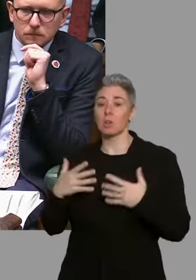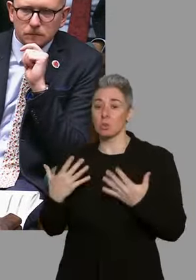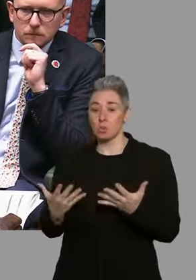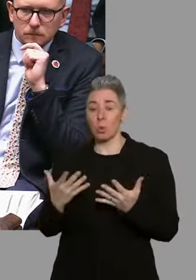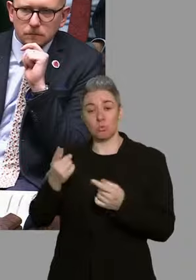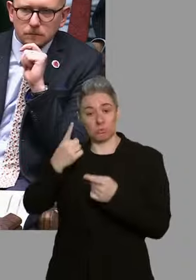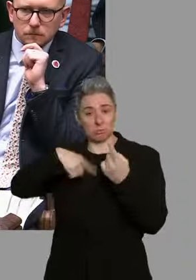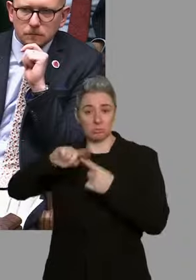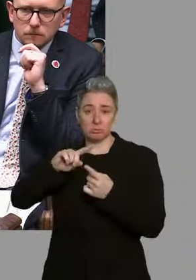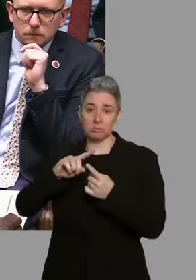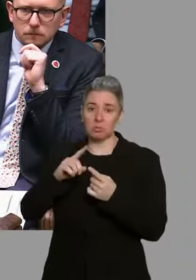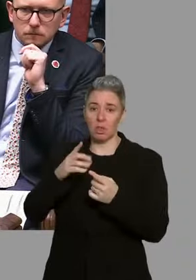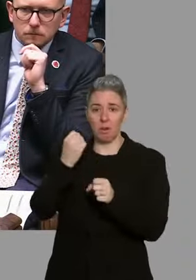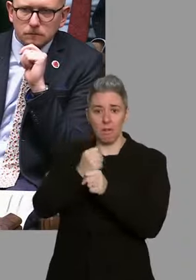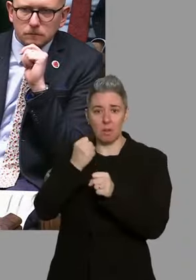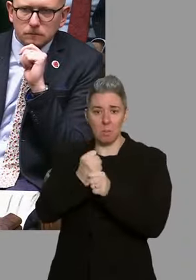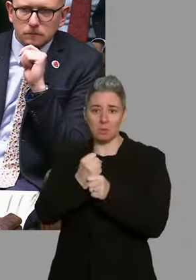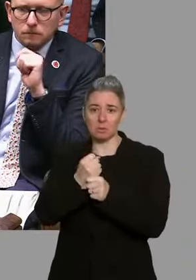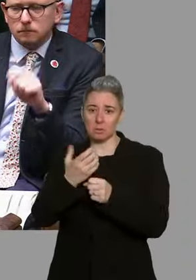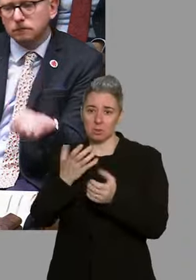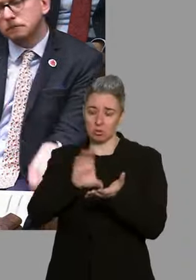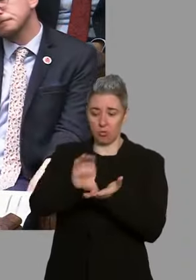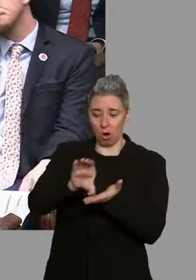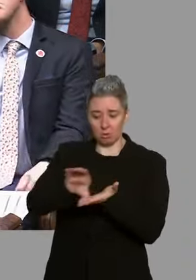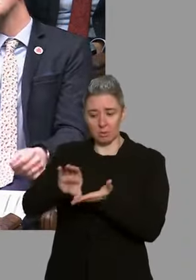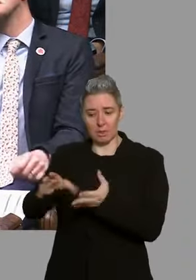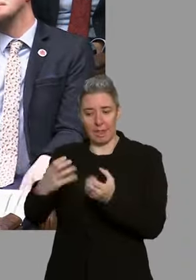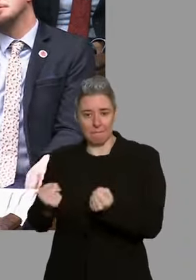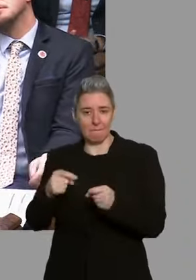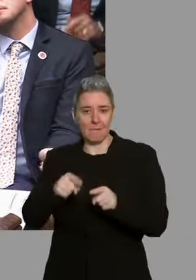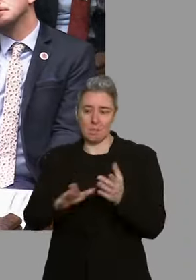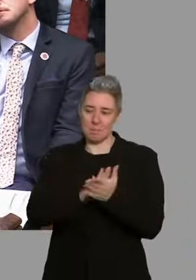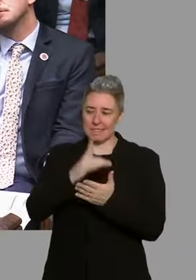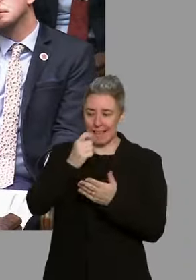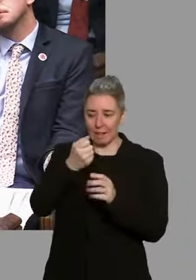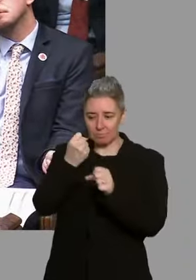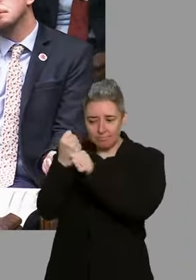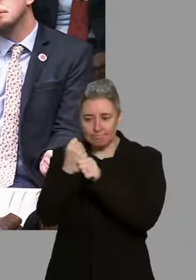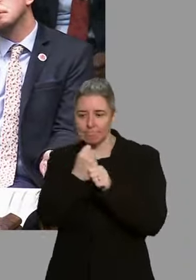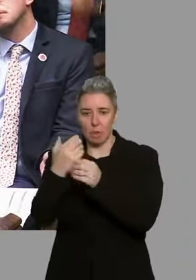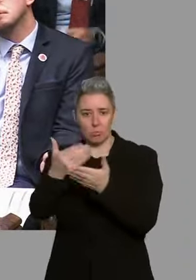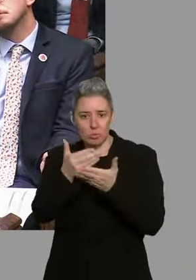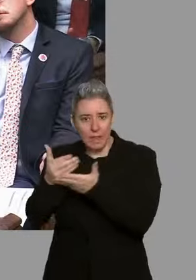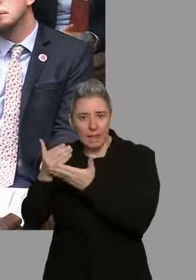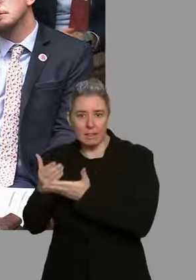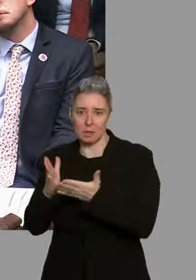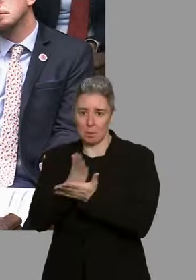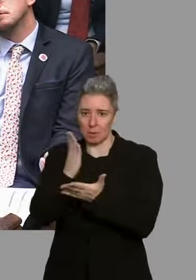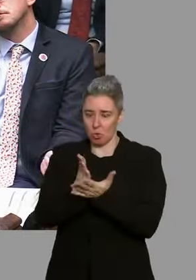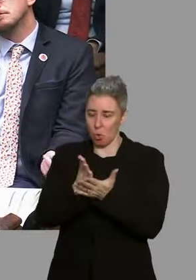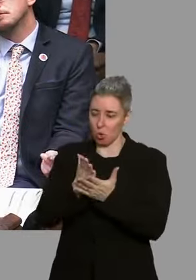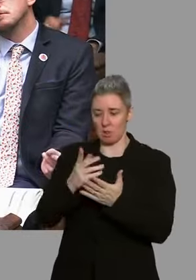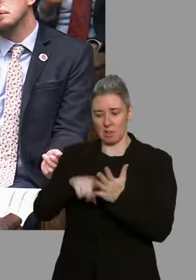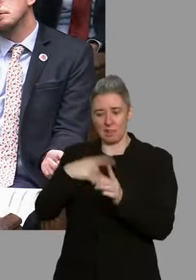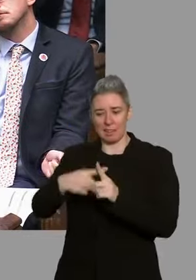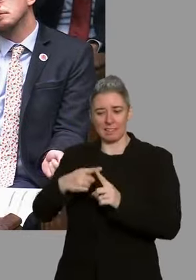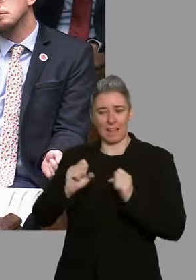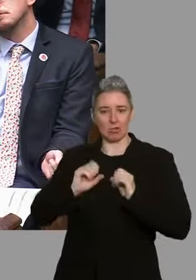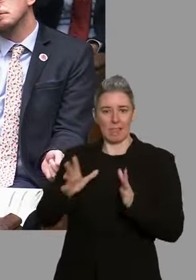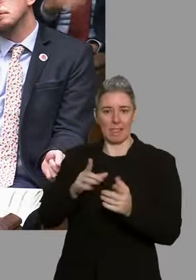to end next year. What assurances can the Prime Minister provide my constituents that the government will continue to support restoring